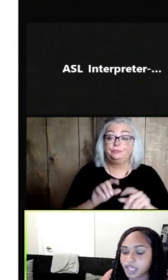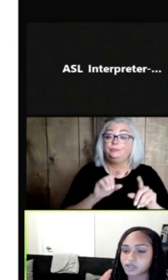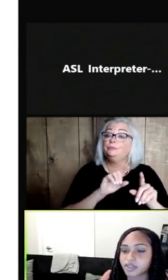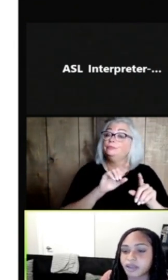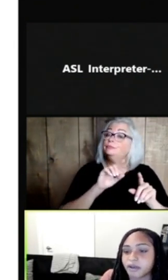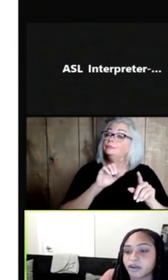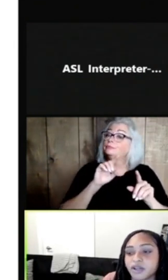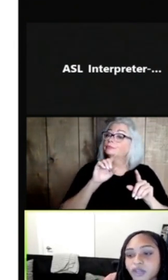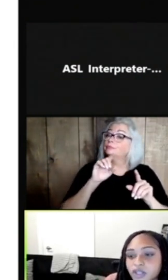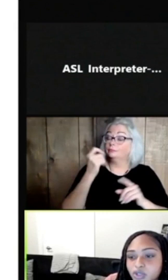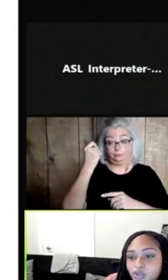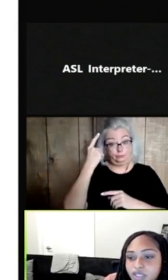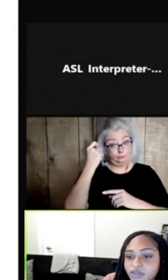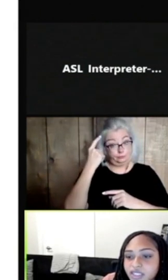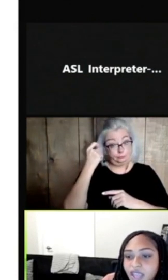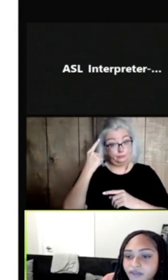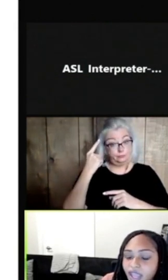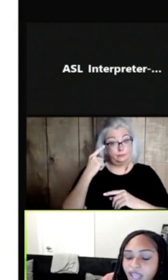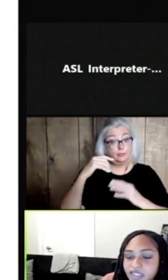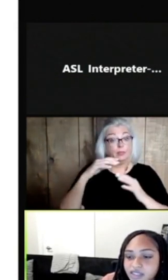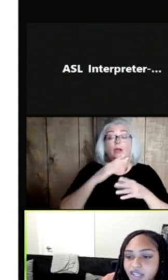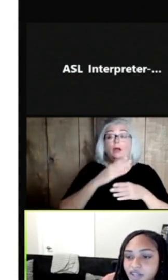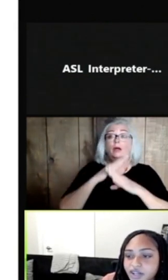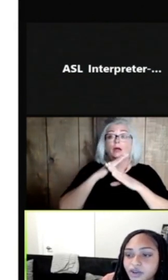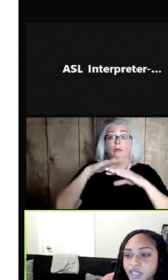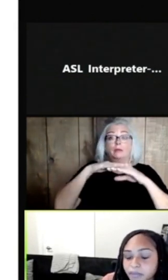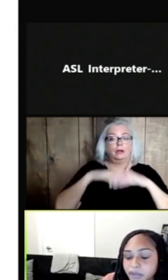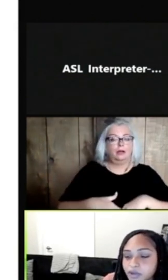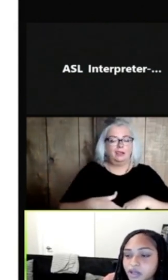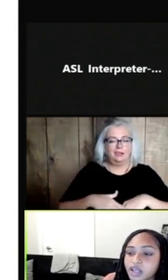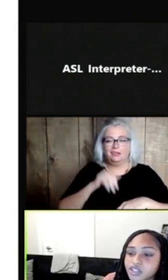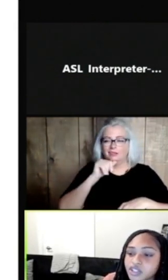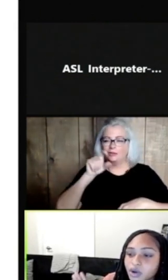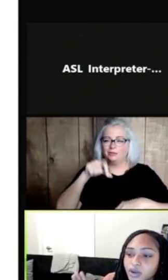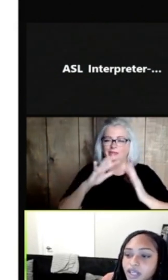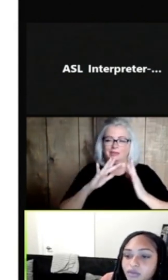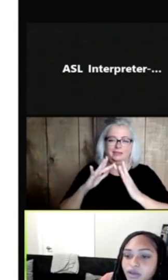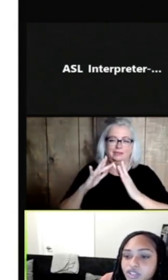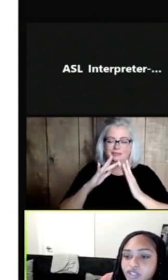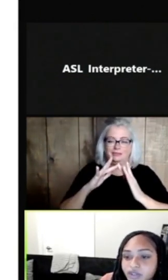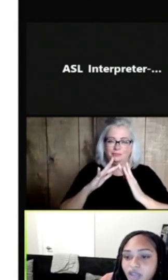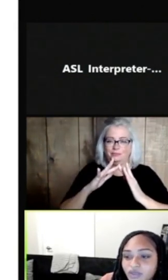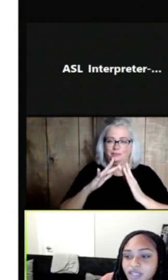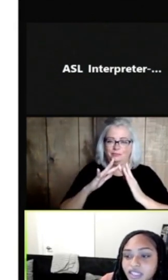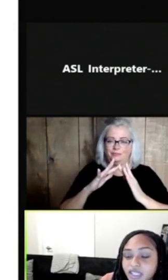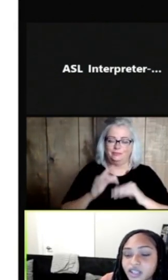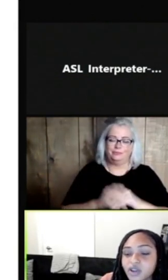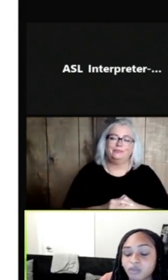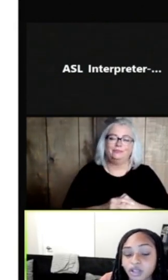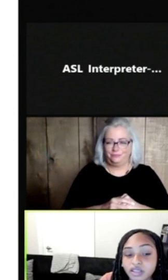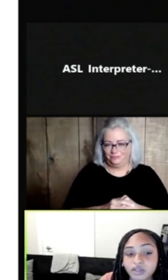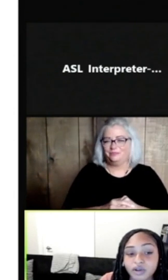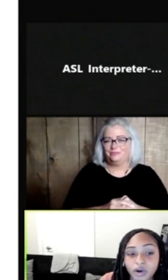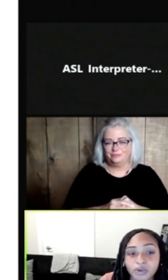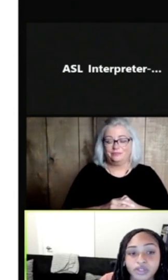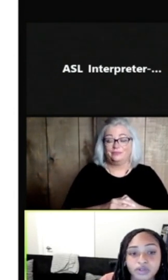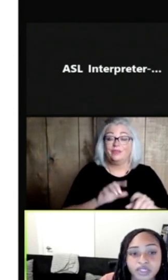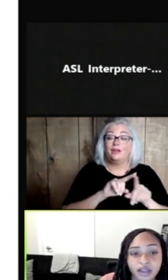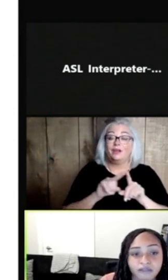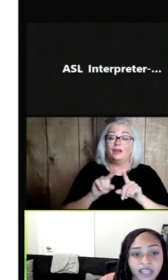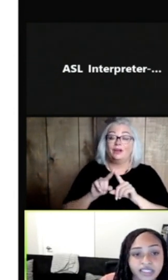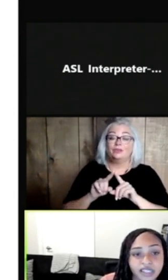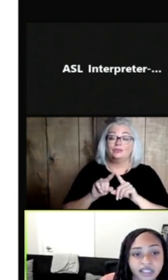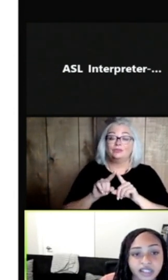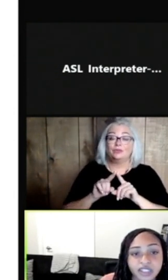it takes away that barrier of individuals having to have access to the internet or the computer to go ahead and register for that vaccine. We also hold